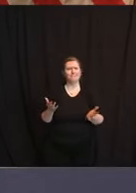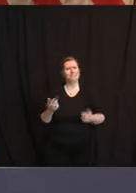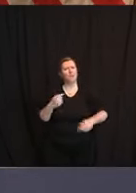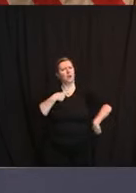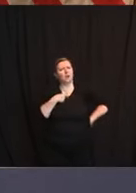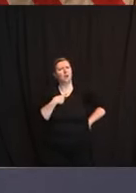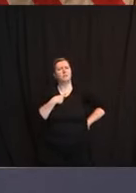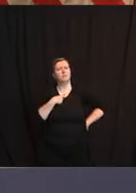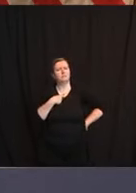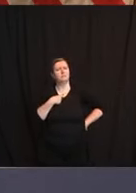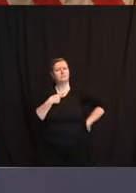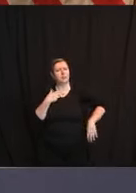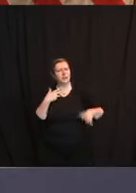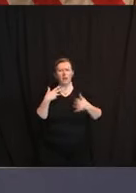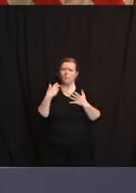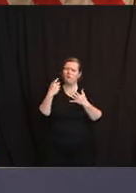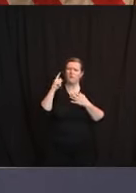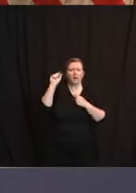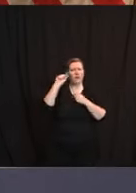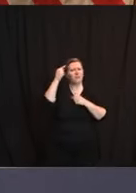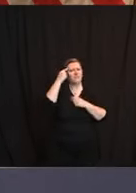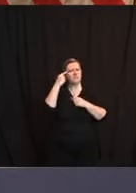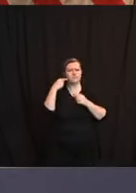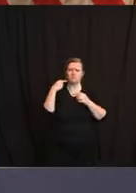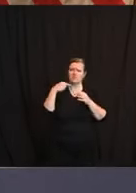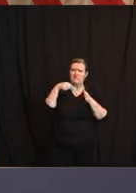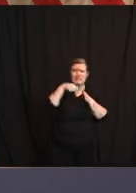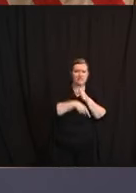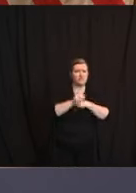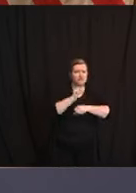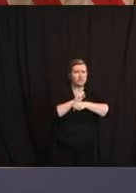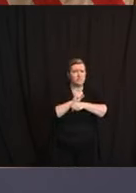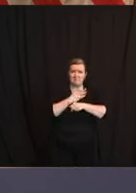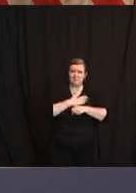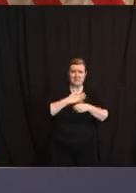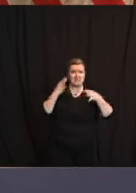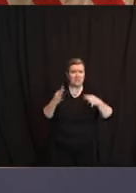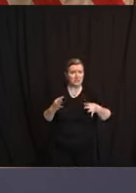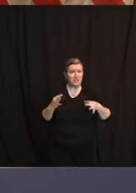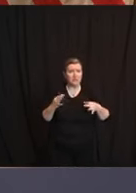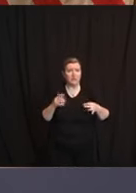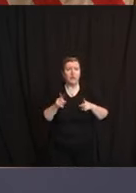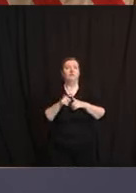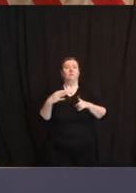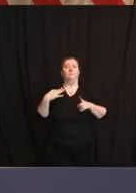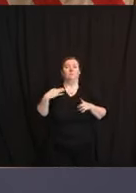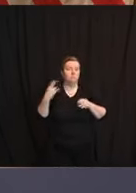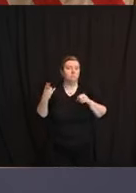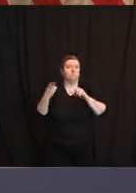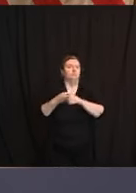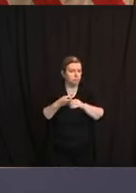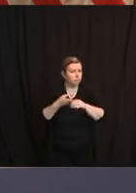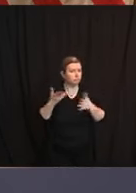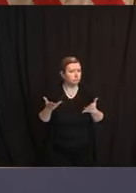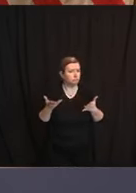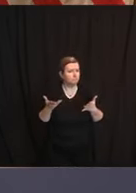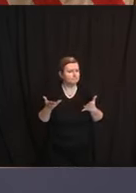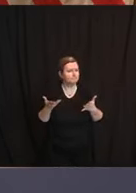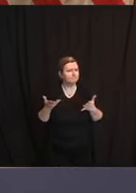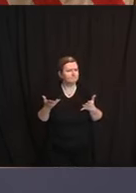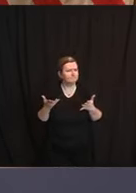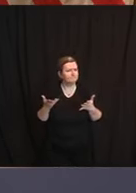office, and I chose this position as an elective matter. And when you do that, you go with that goes not just the thick skin